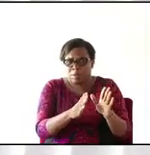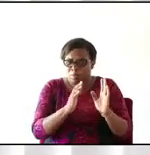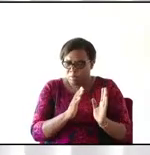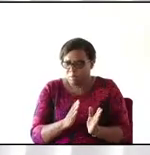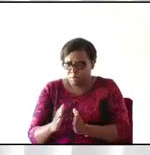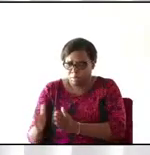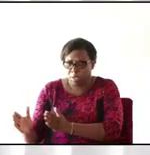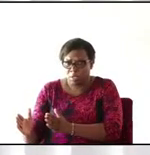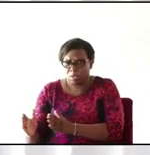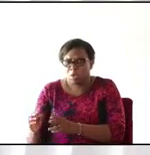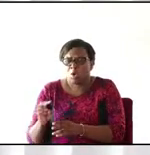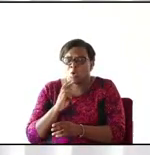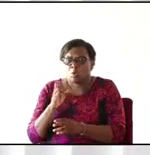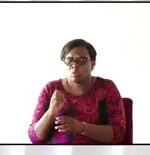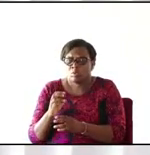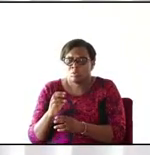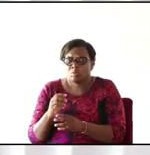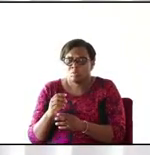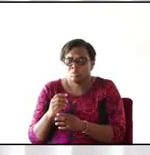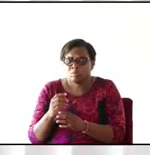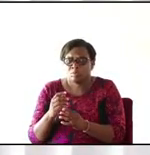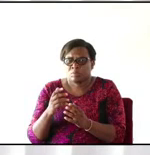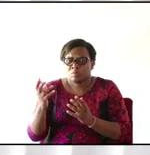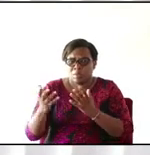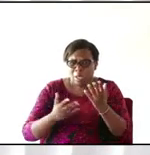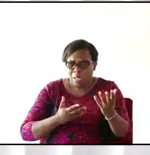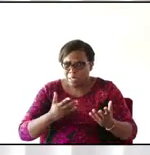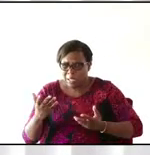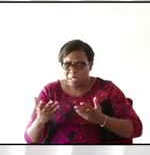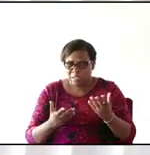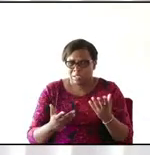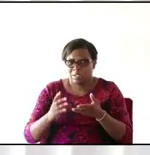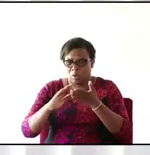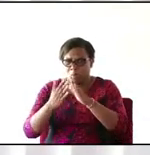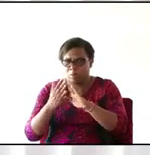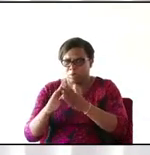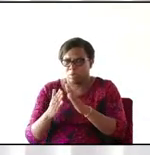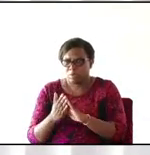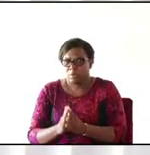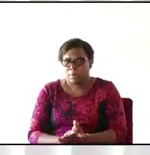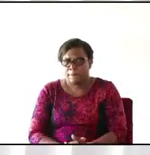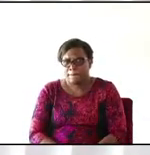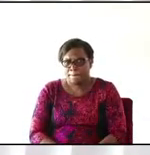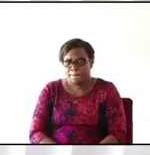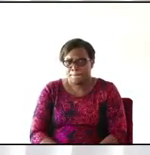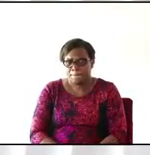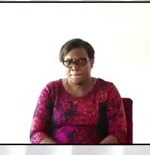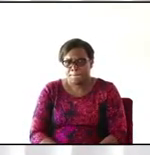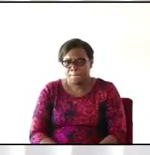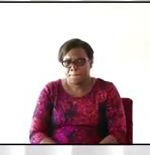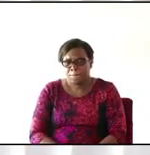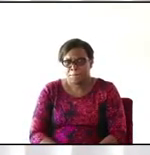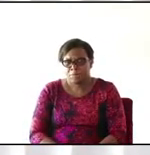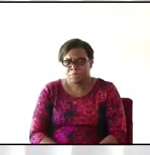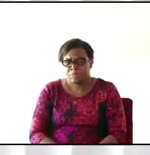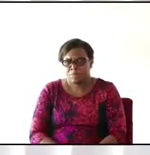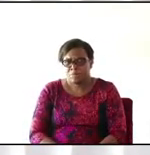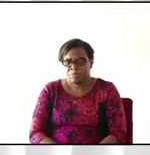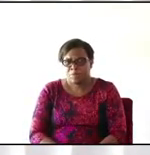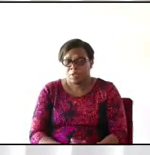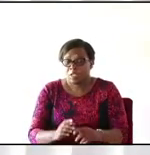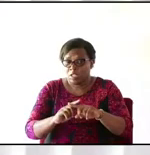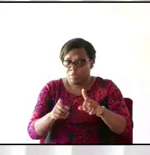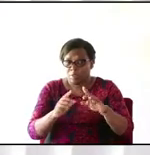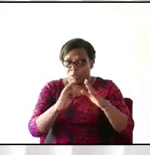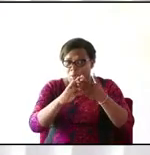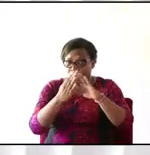was to engage the community. Clearly, the community would have different norms.